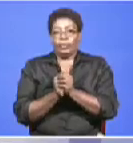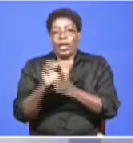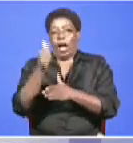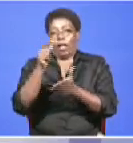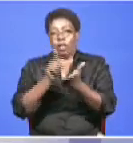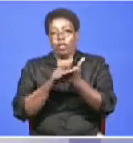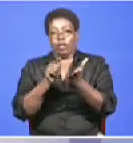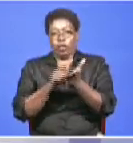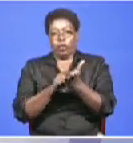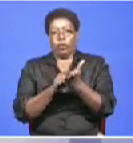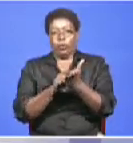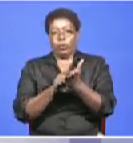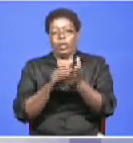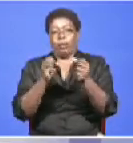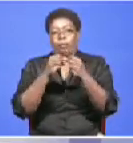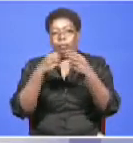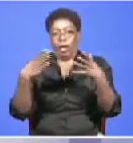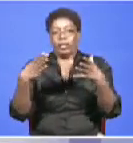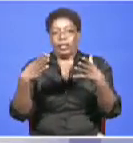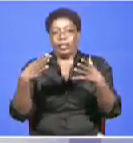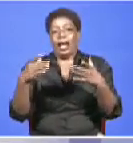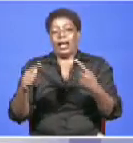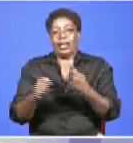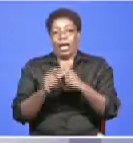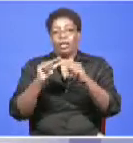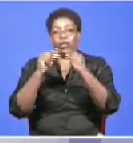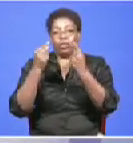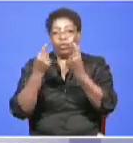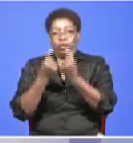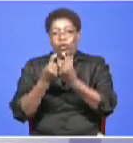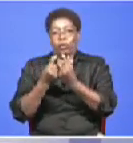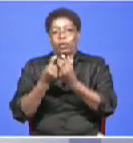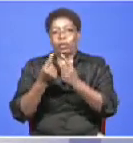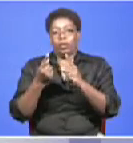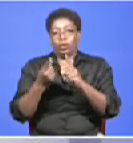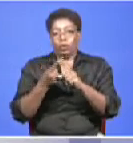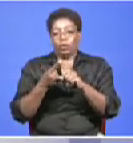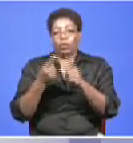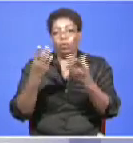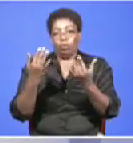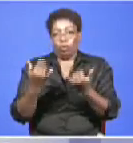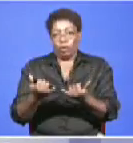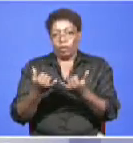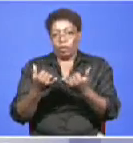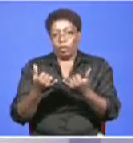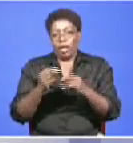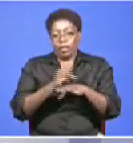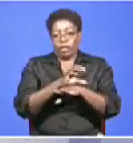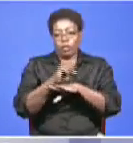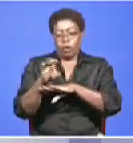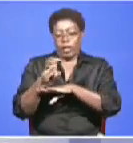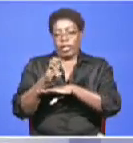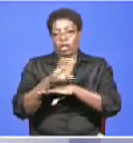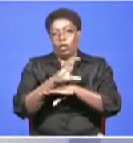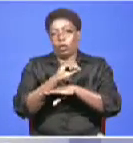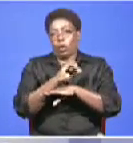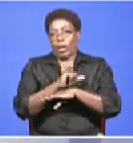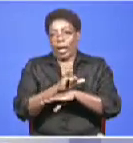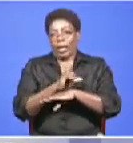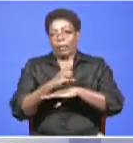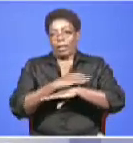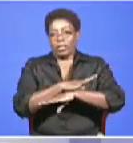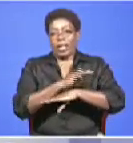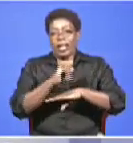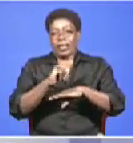In other news, a high-level multi-sectoral task force has been established to monitor and control the spread of the E. coli bacteria, which has